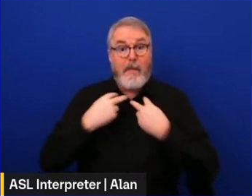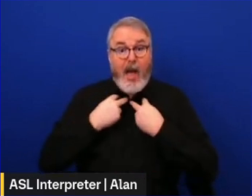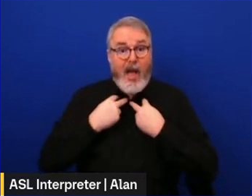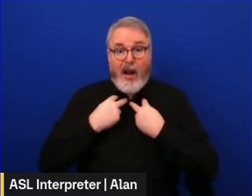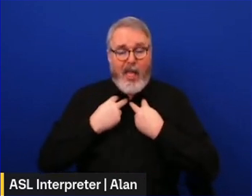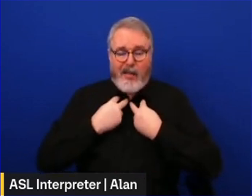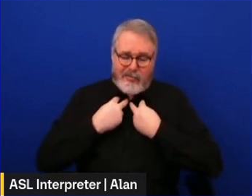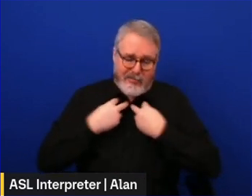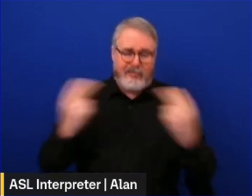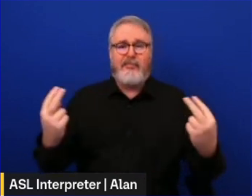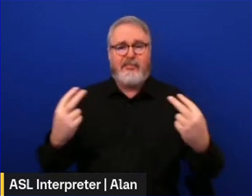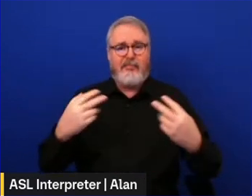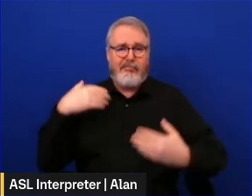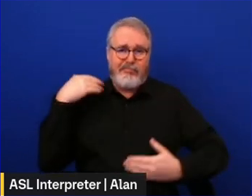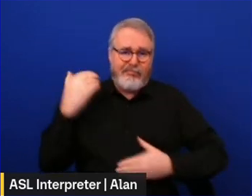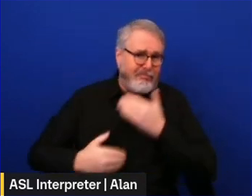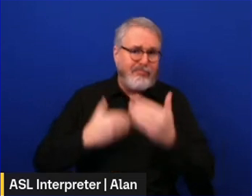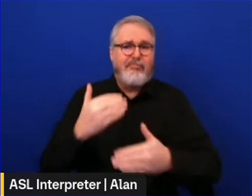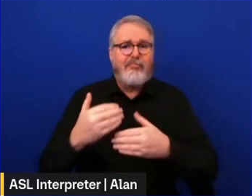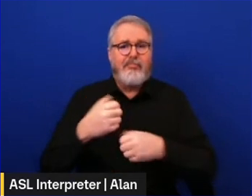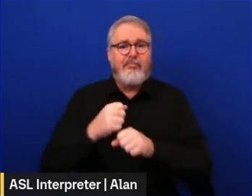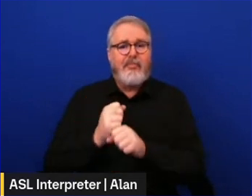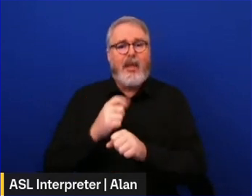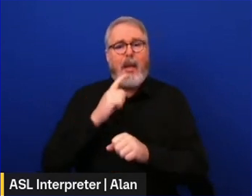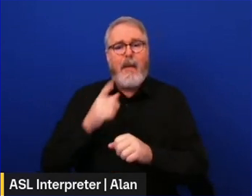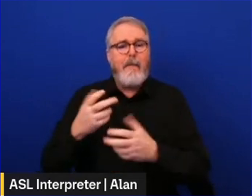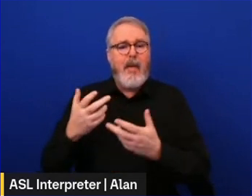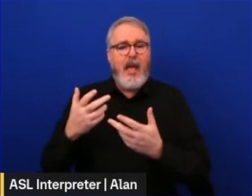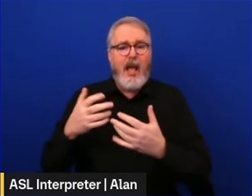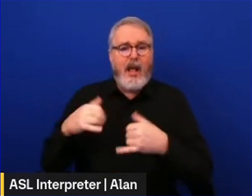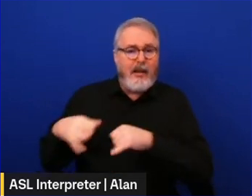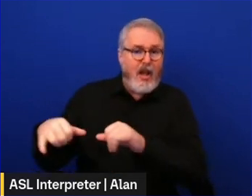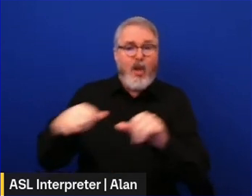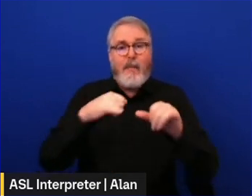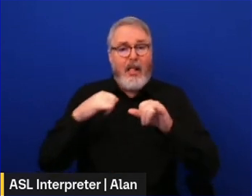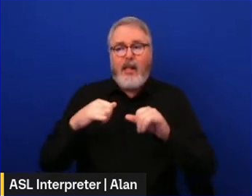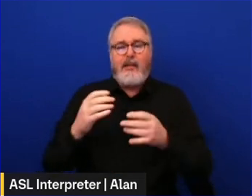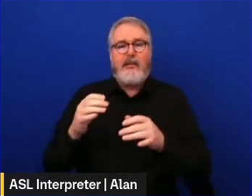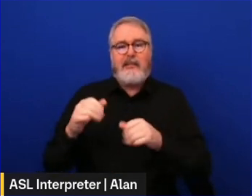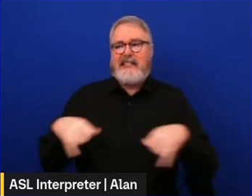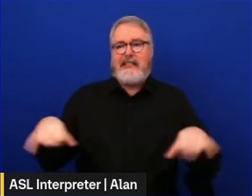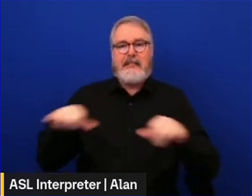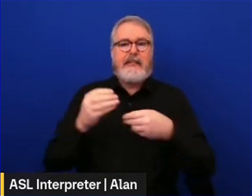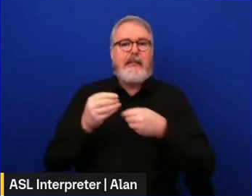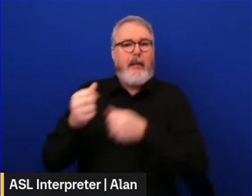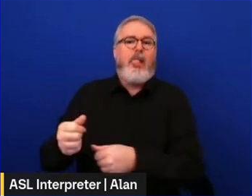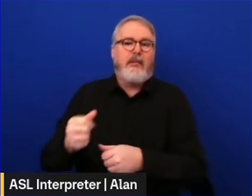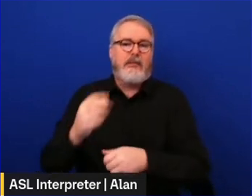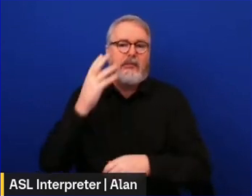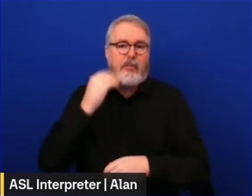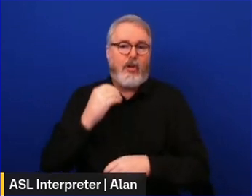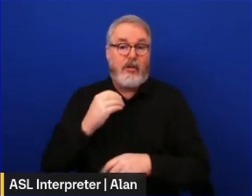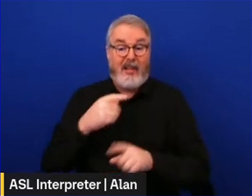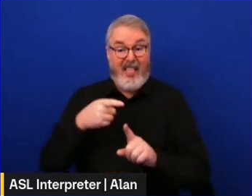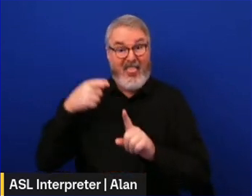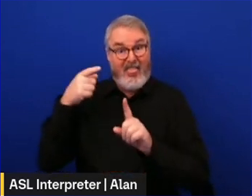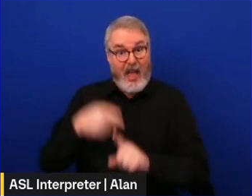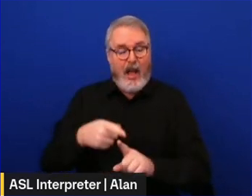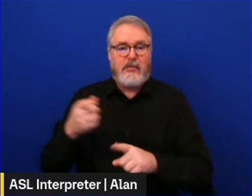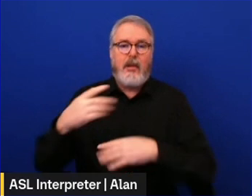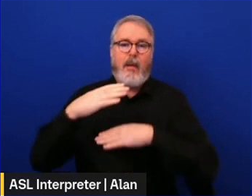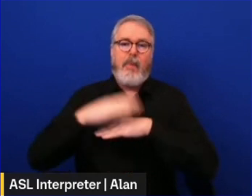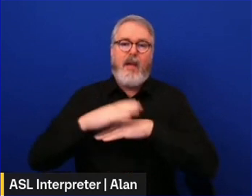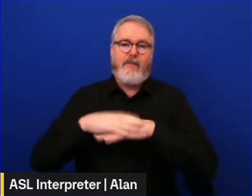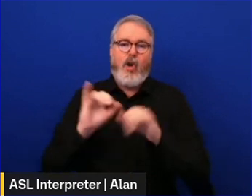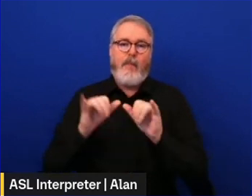make scalability a seamless experience? That's exactly what platform engineering brings to